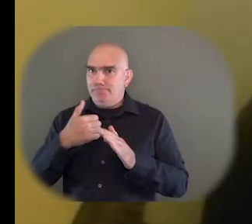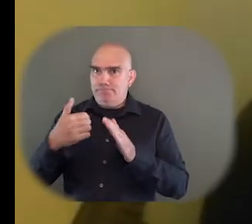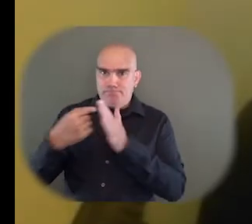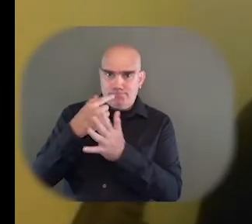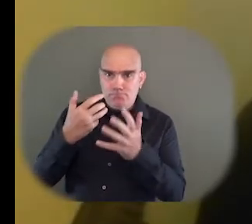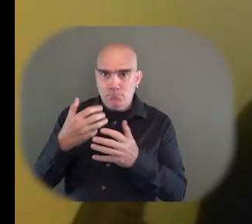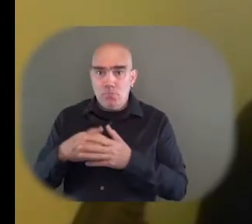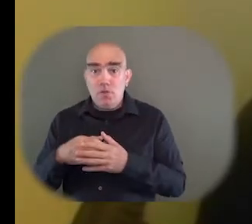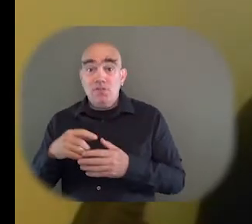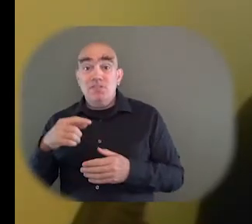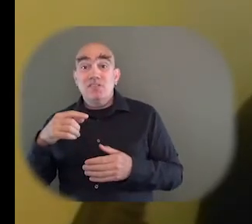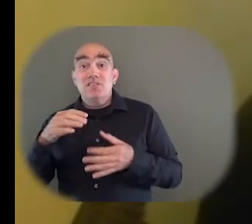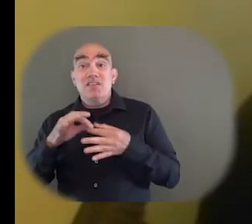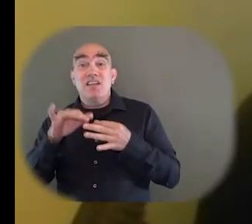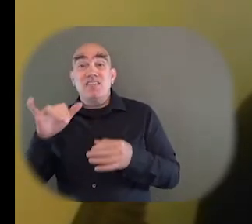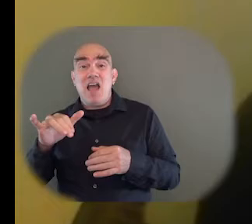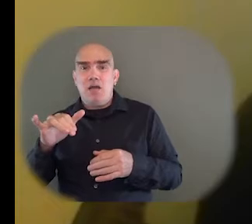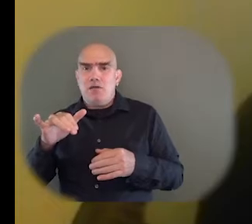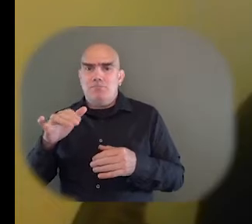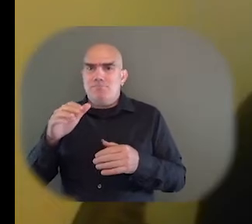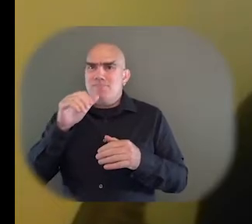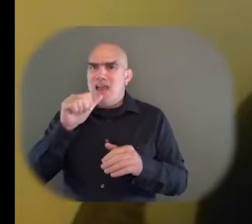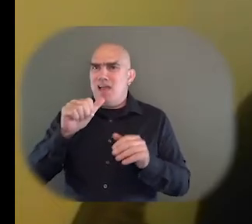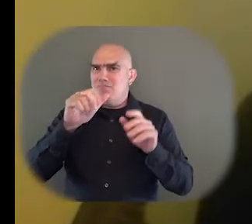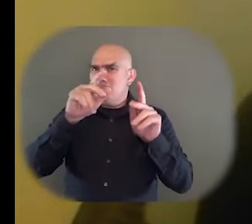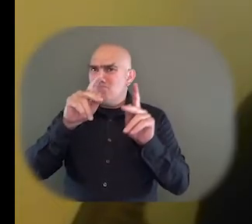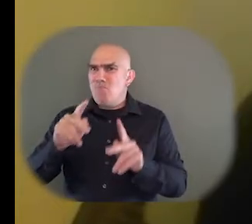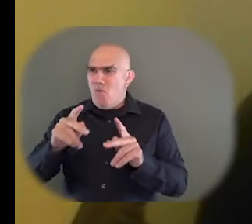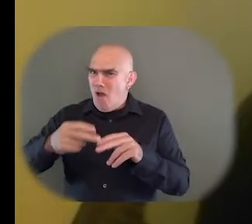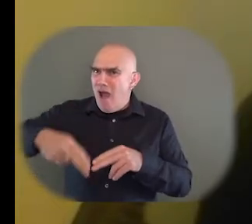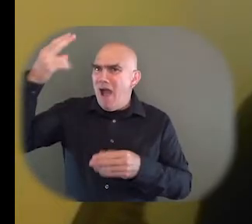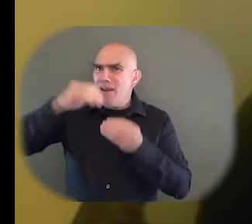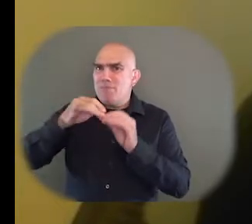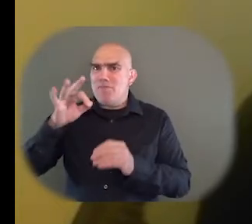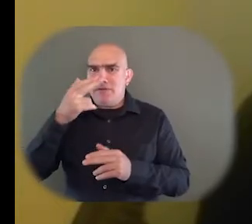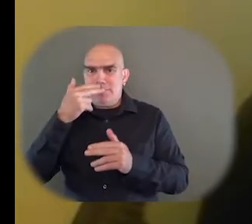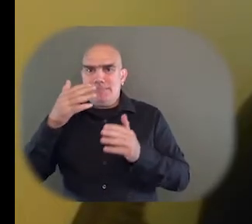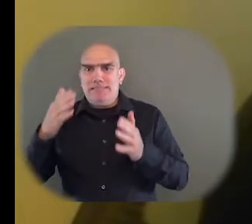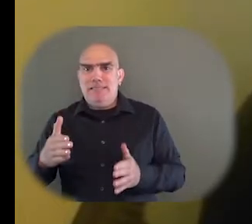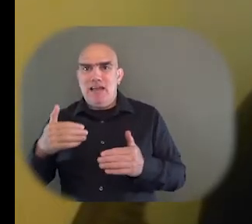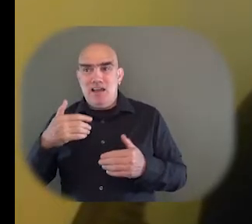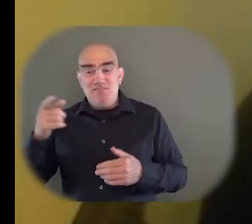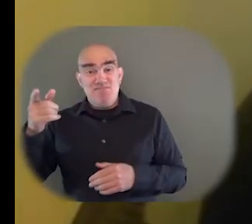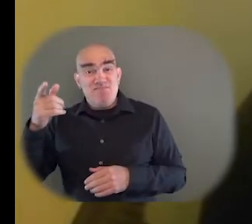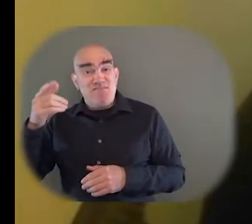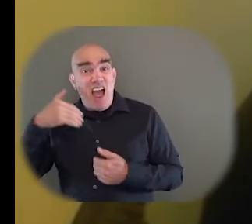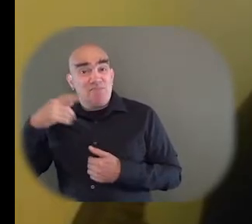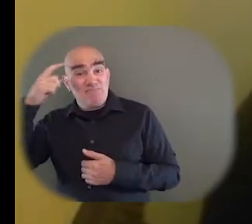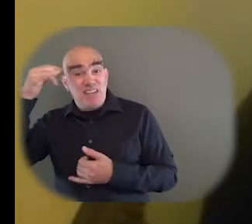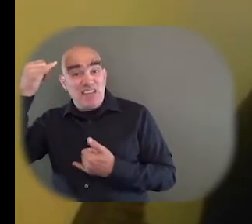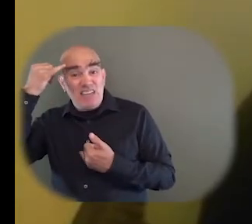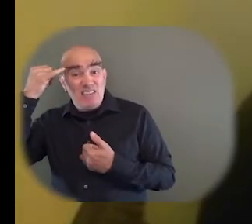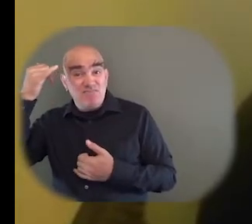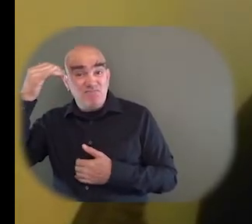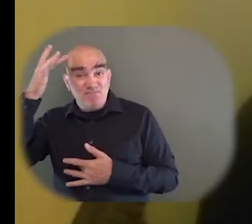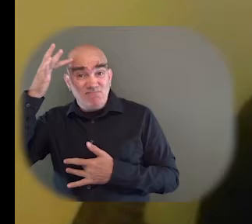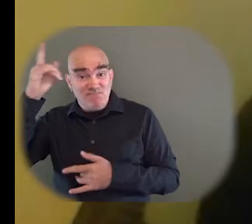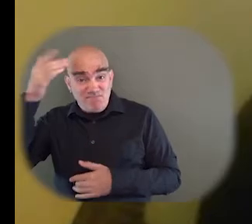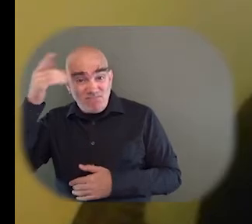that his best comedy students are the mentally ill. This is because comedy can be incredibly therapeutic for those